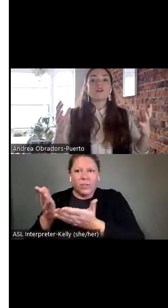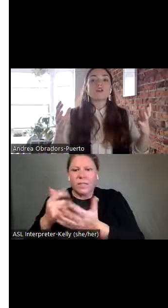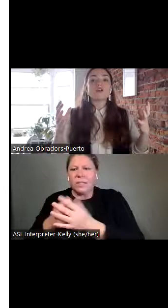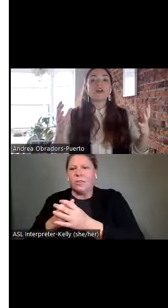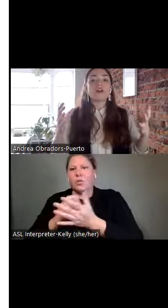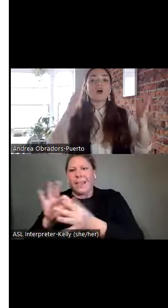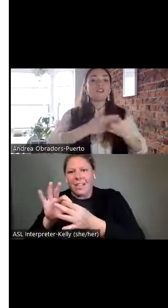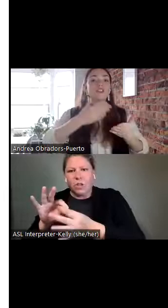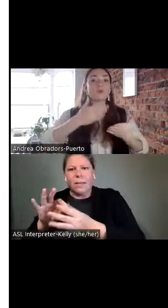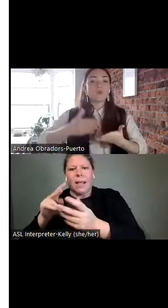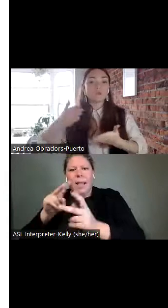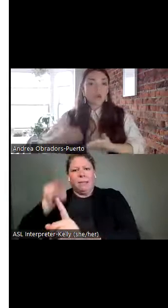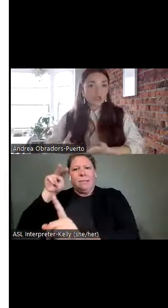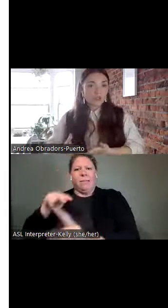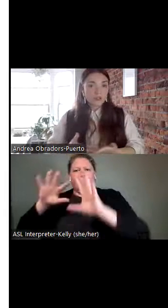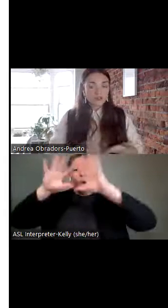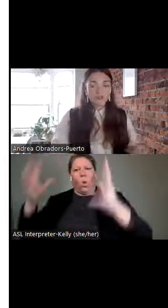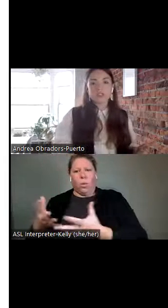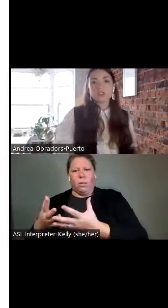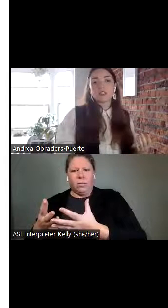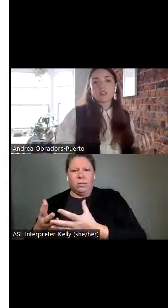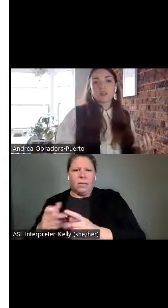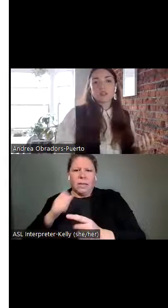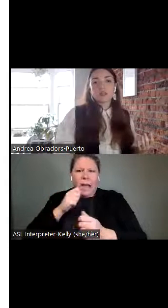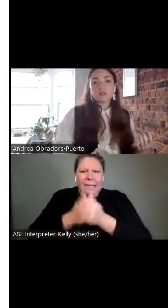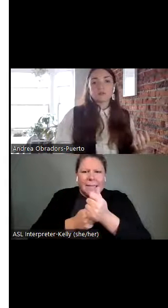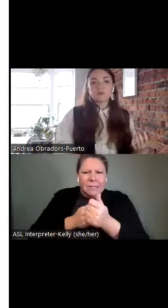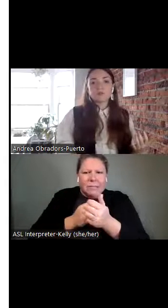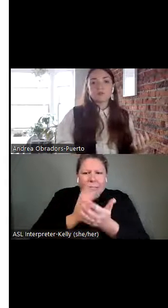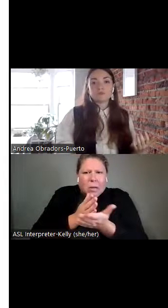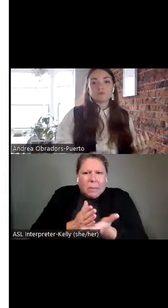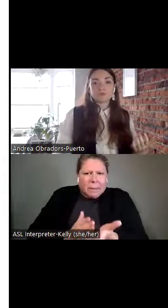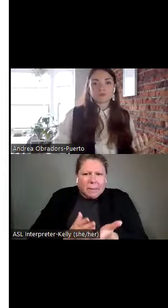whole rather than on the individual parts of a service.